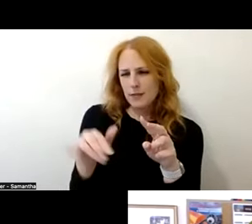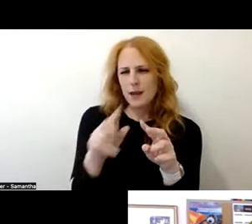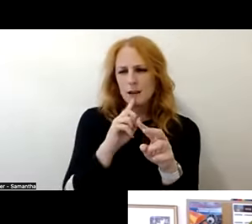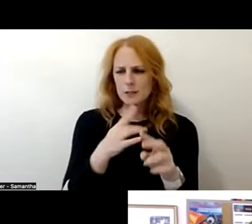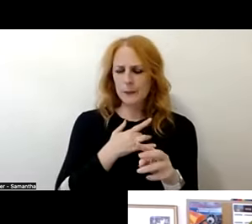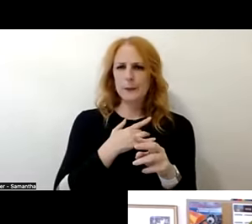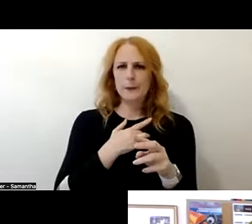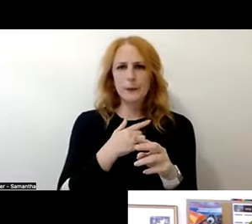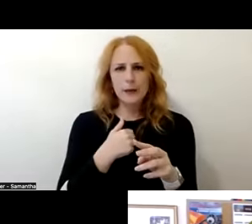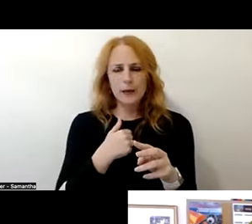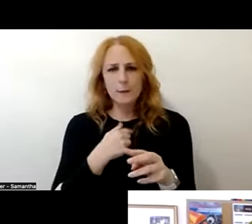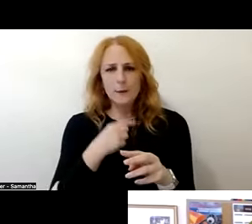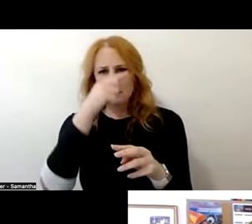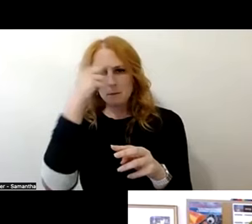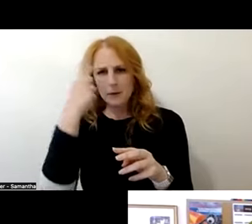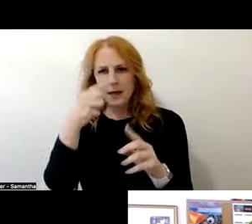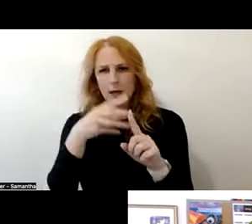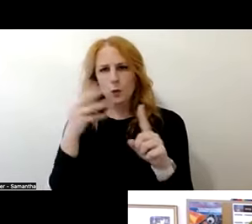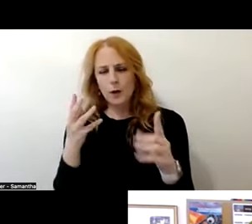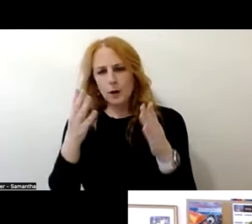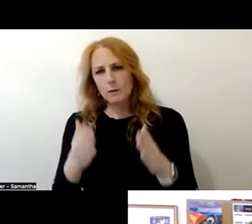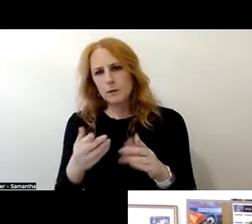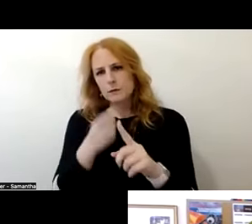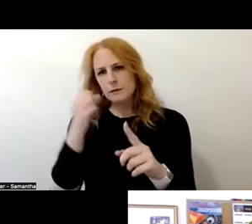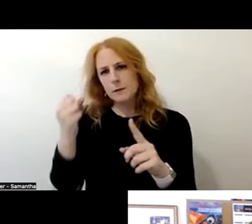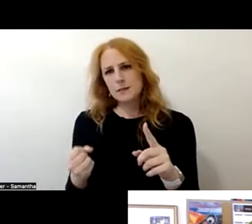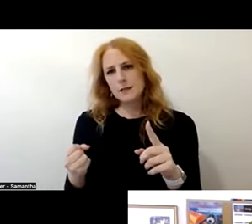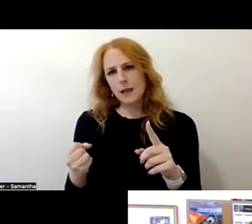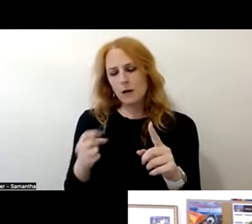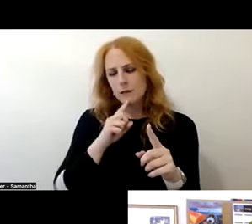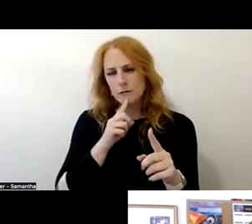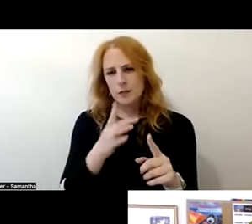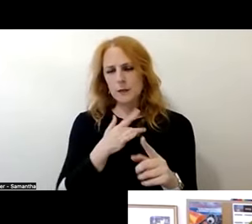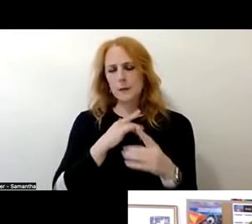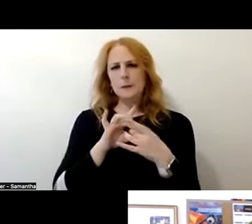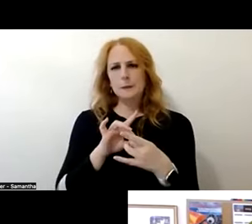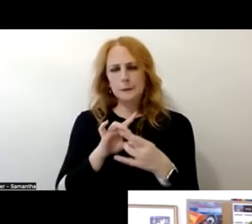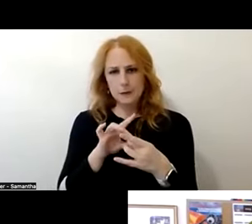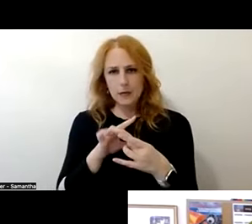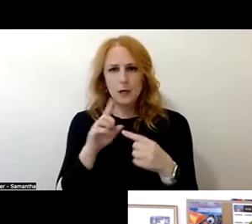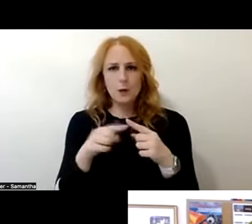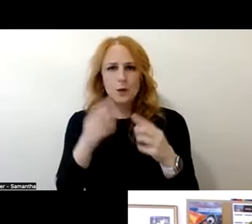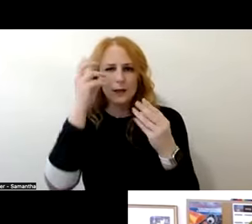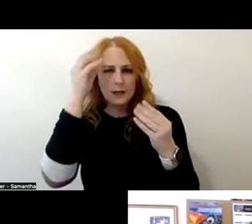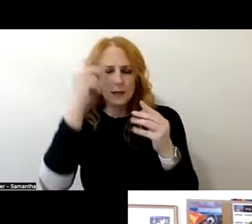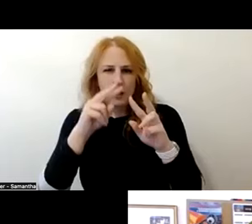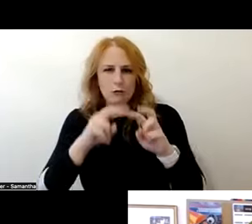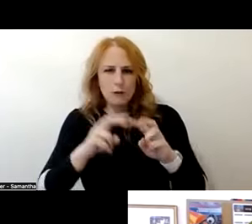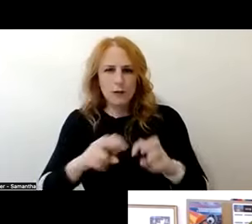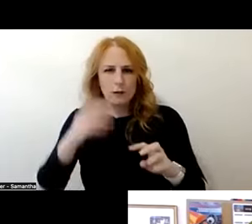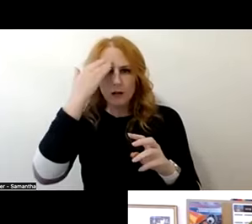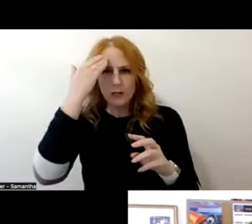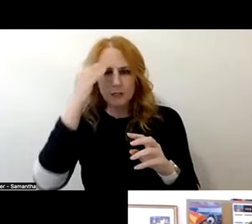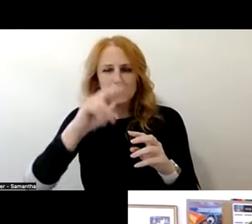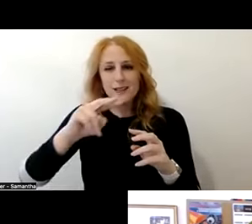South, a Black queer person from the South. And so that's one thing that comes to mind when I think about critical consciousness. Also, the second thing